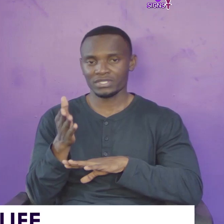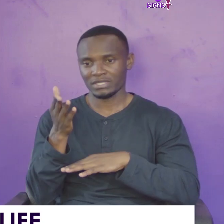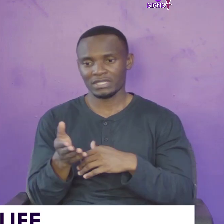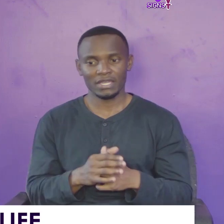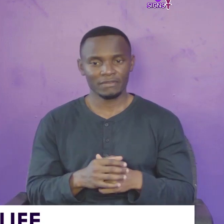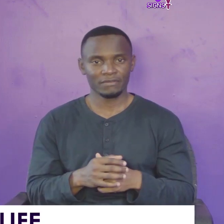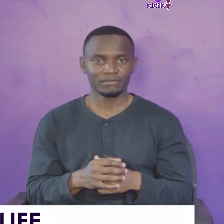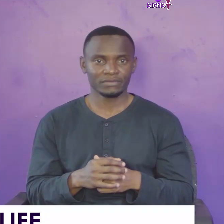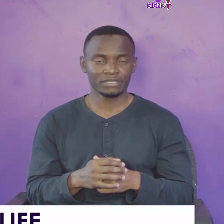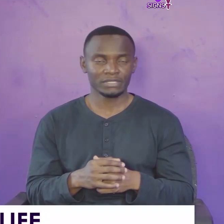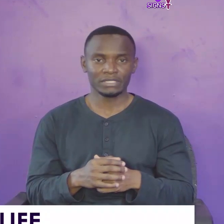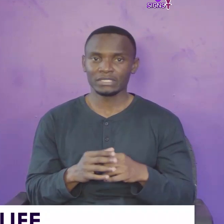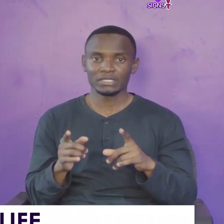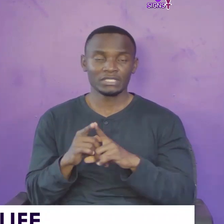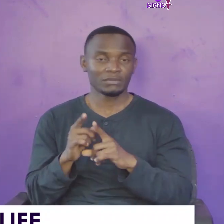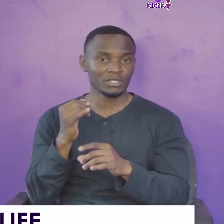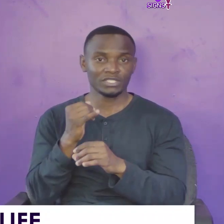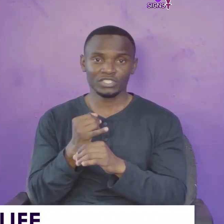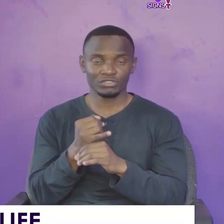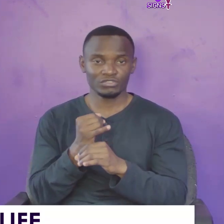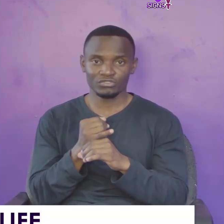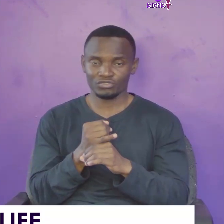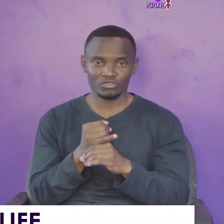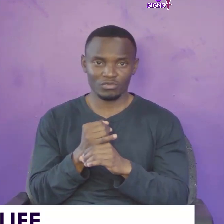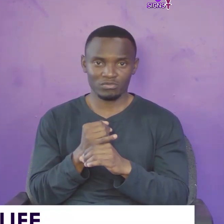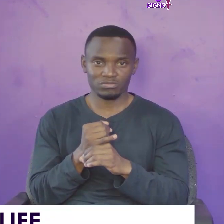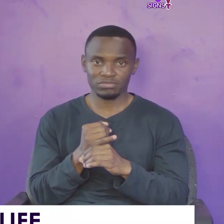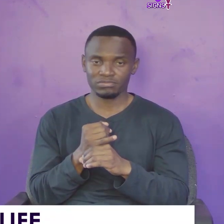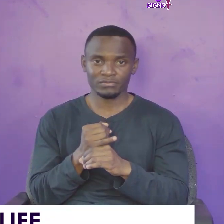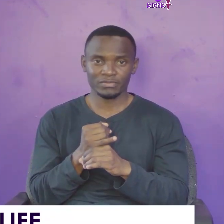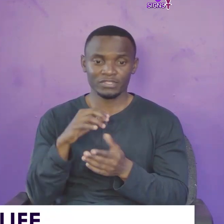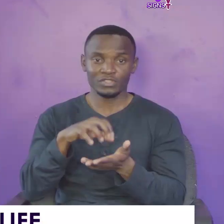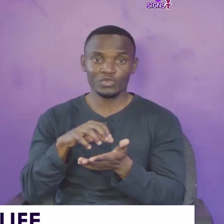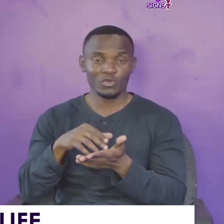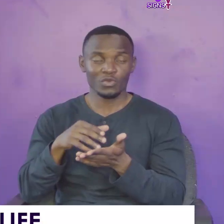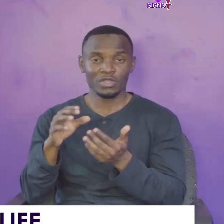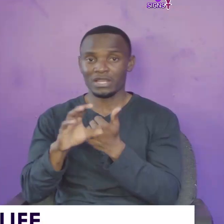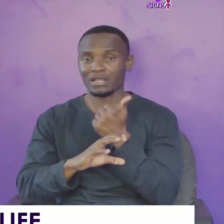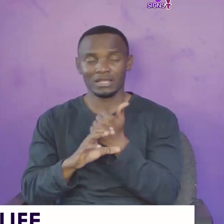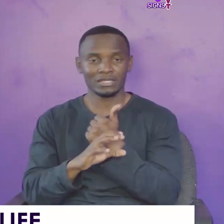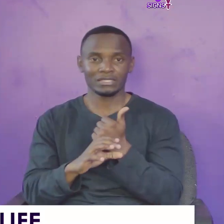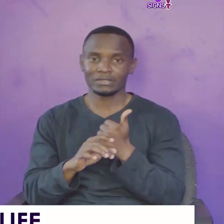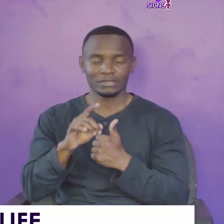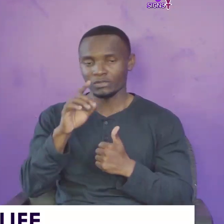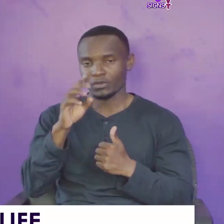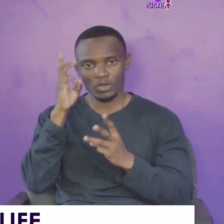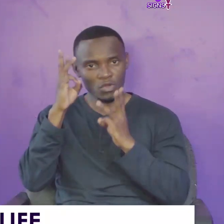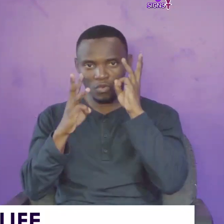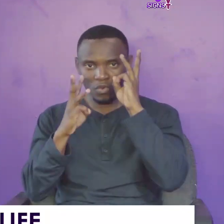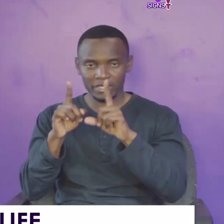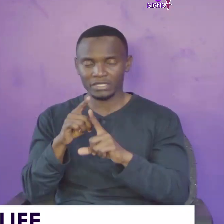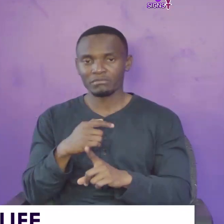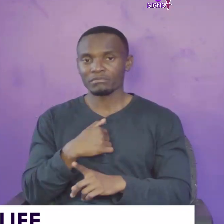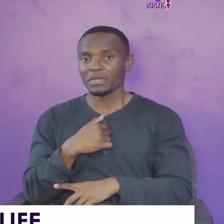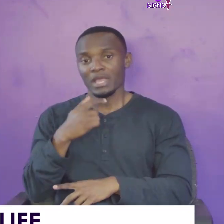The jobless situation in our country is alarming, yes. And I want to believe our leaders at their own levels are doing what